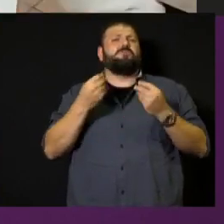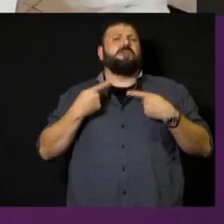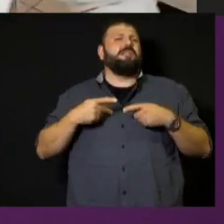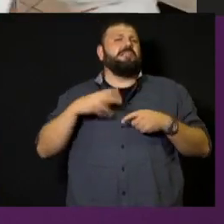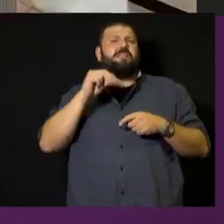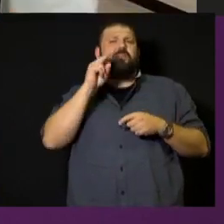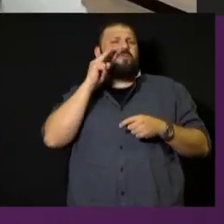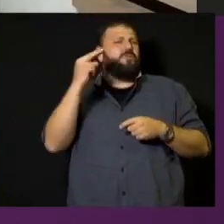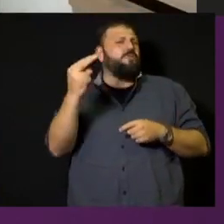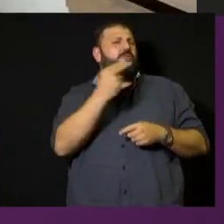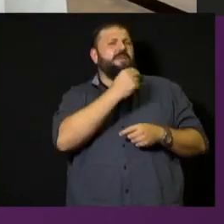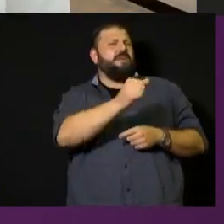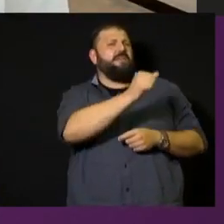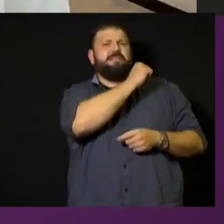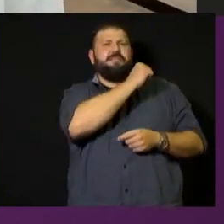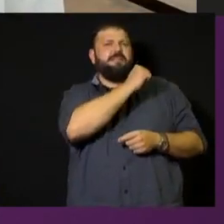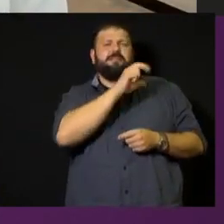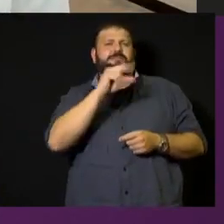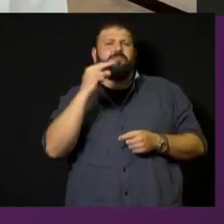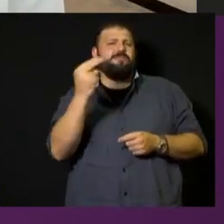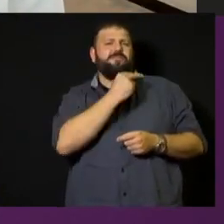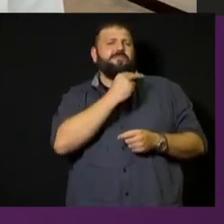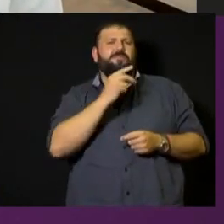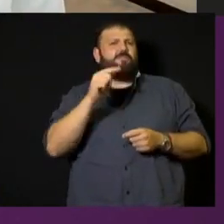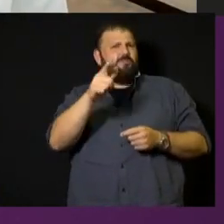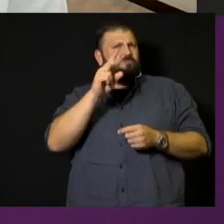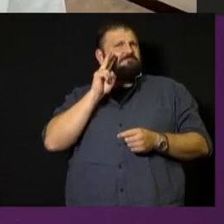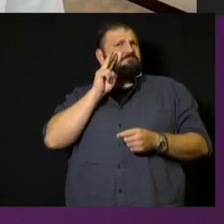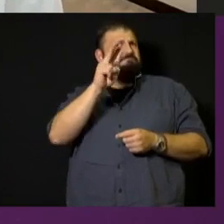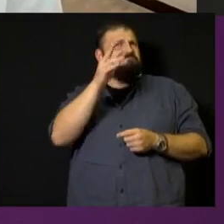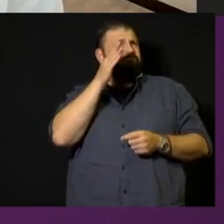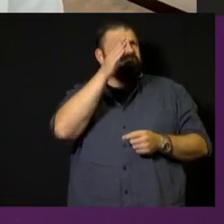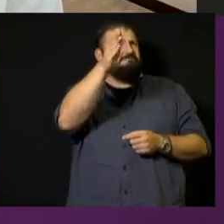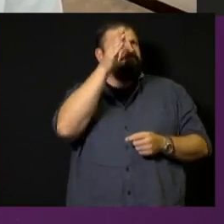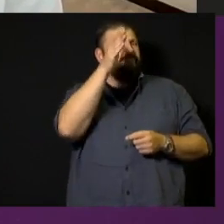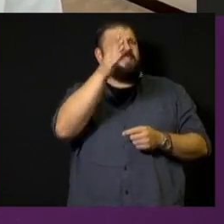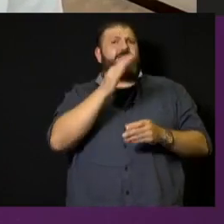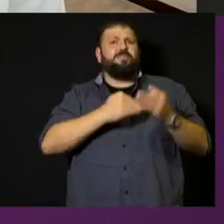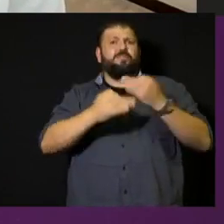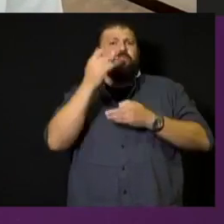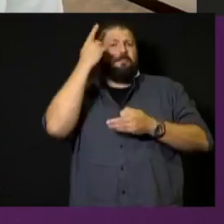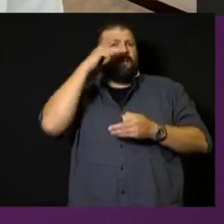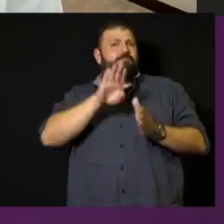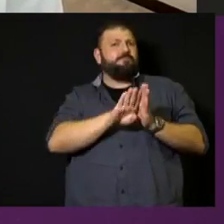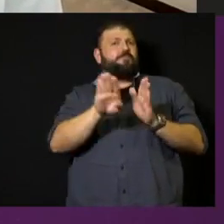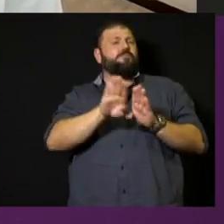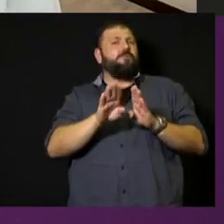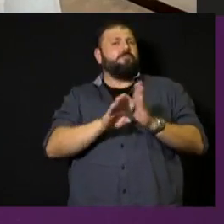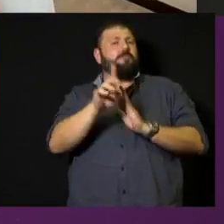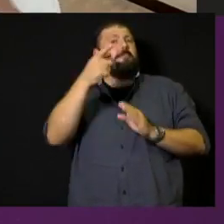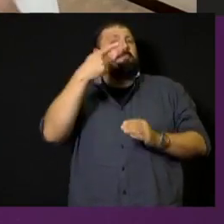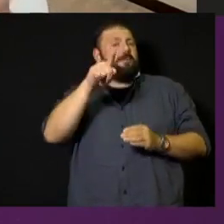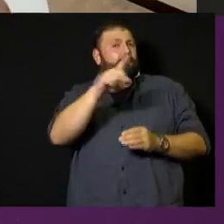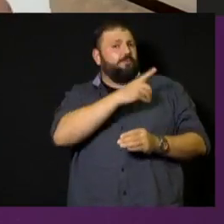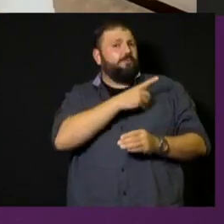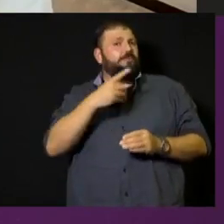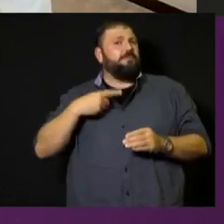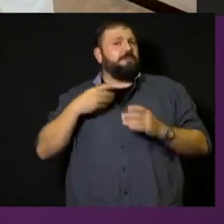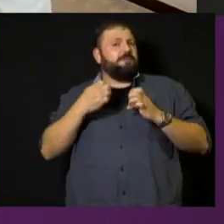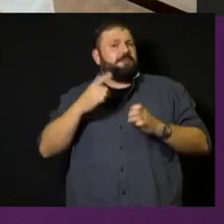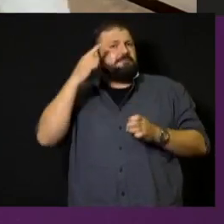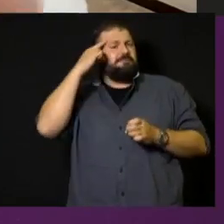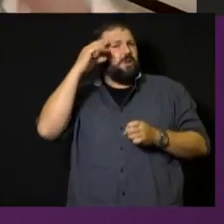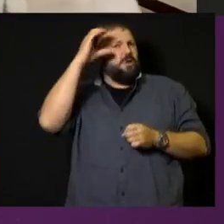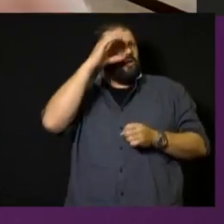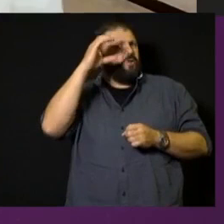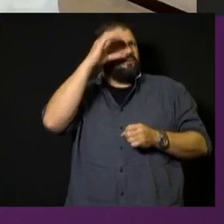Don't look back, just go ahead, but you need to remember where are